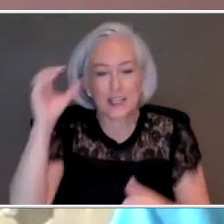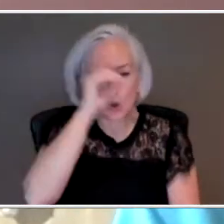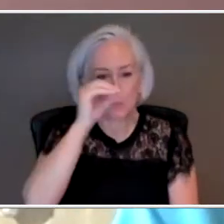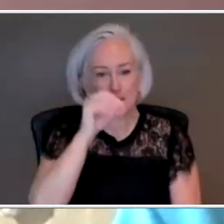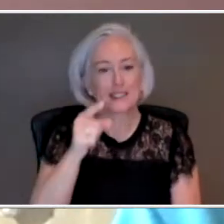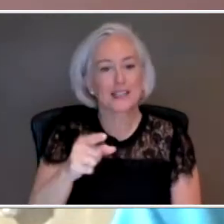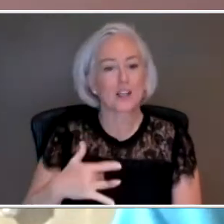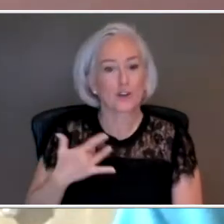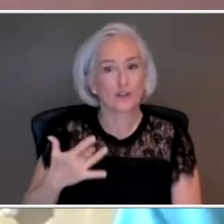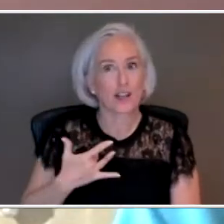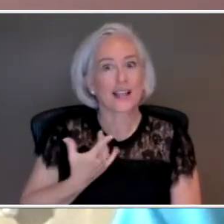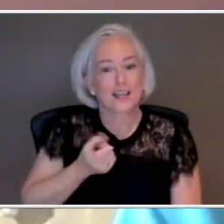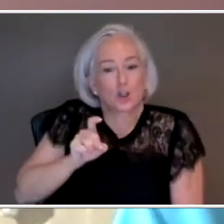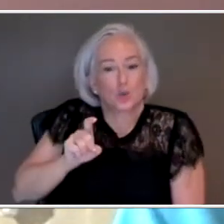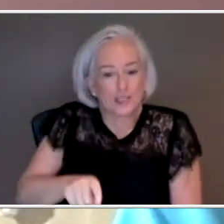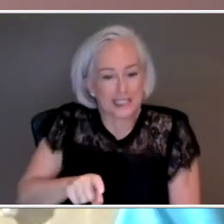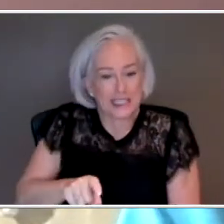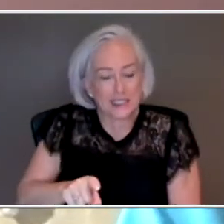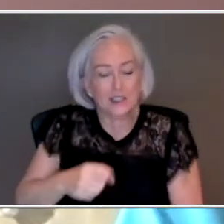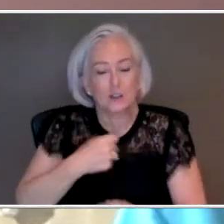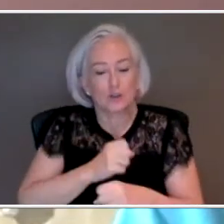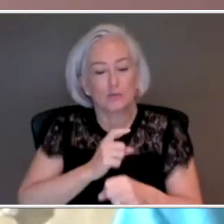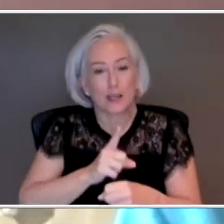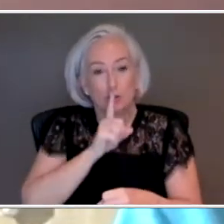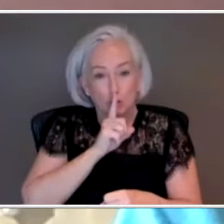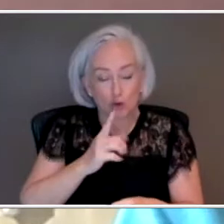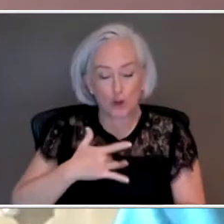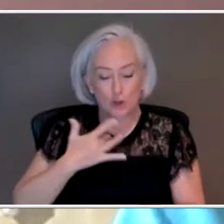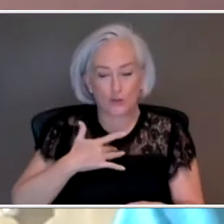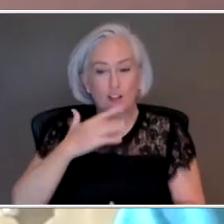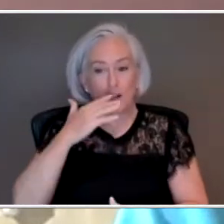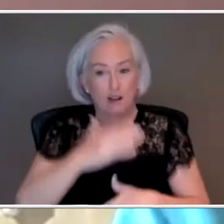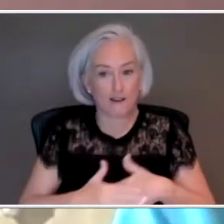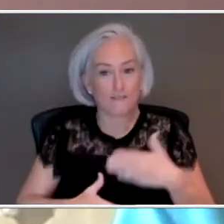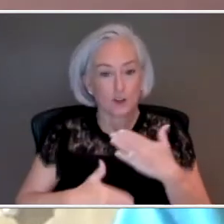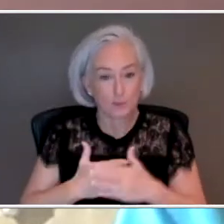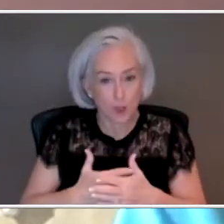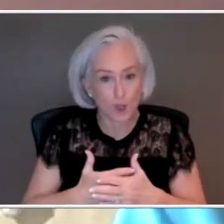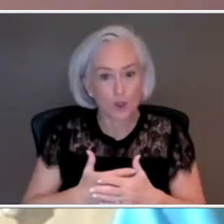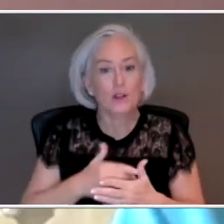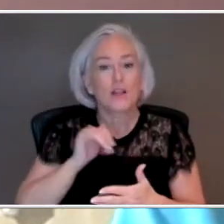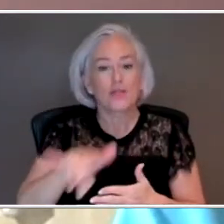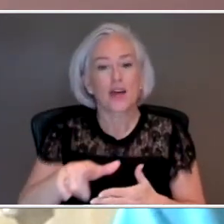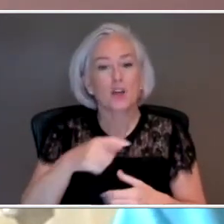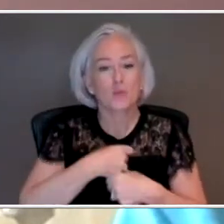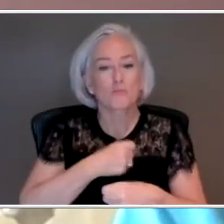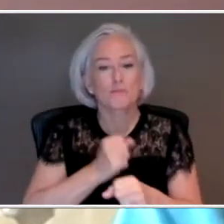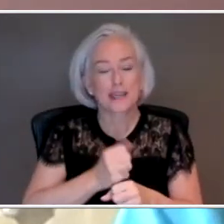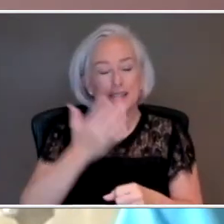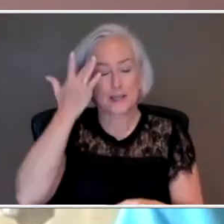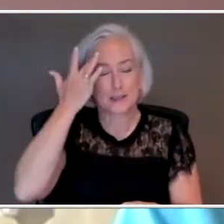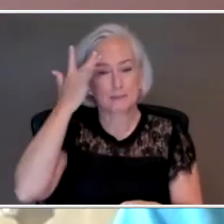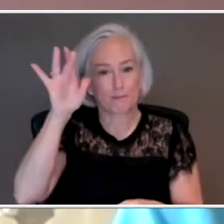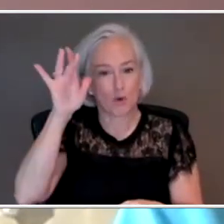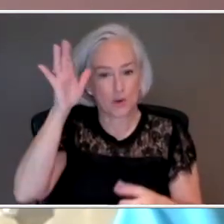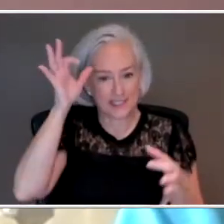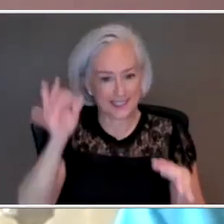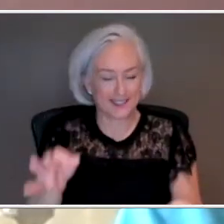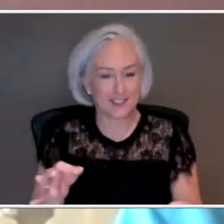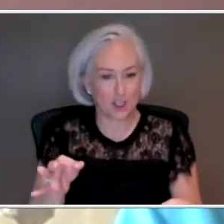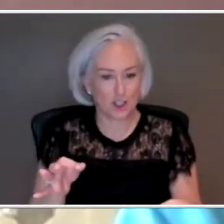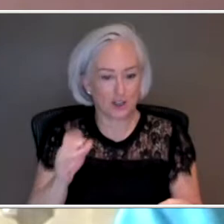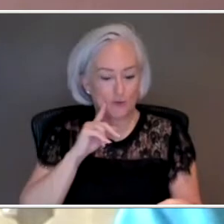to get so that you feel comfortable that you're making a wise decision of going through whatever procedure you want to go through.